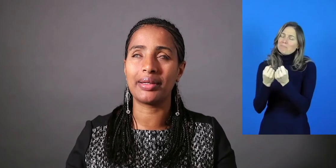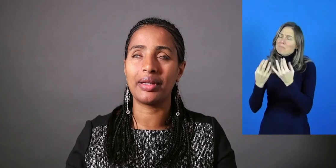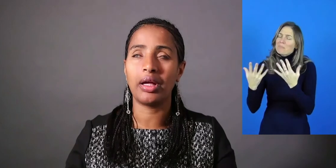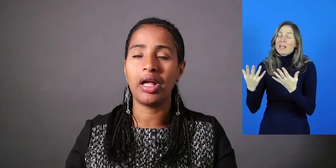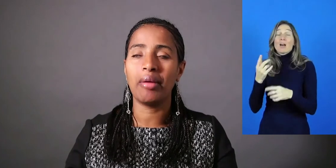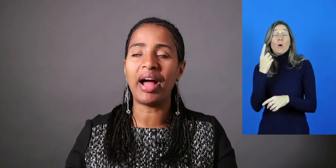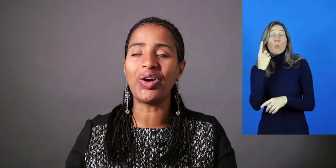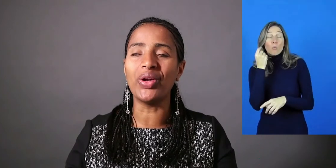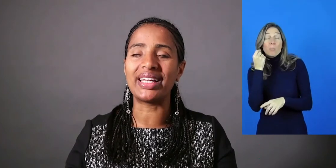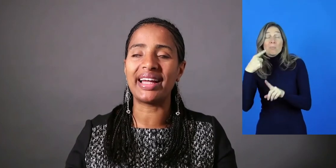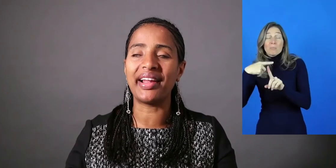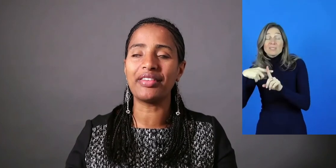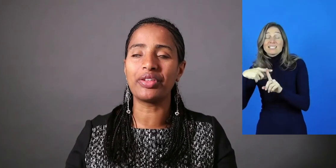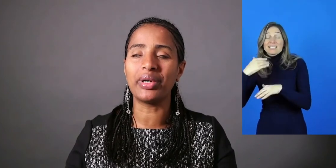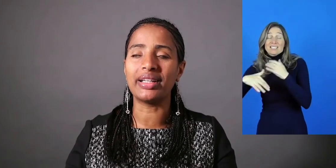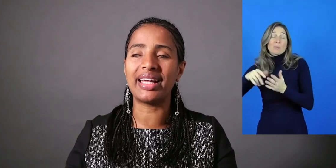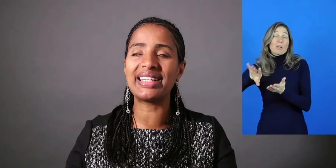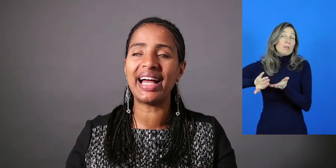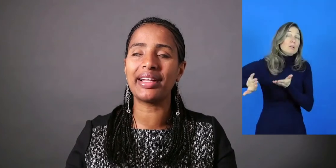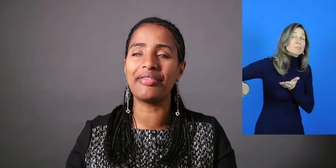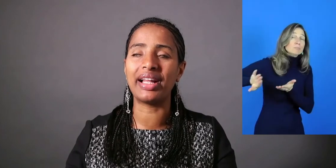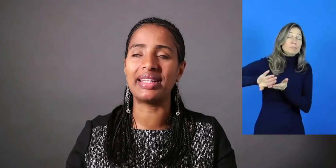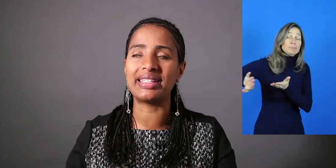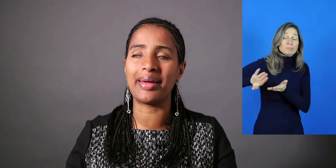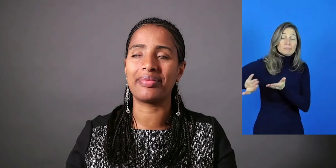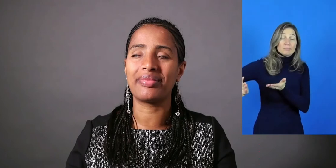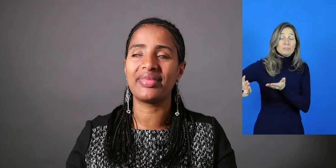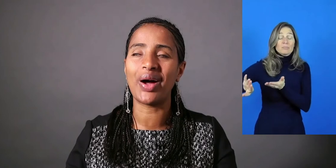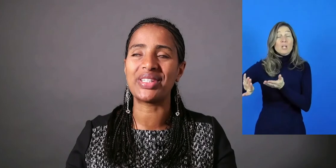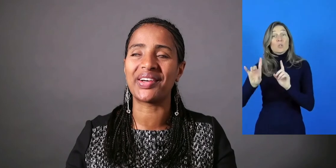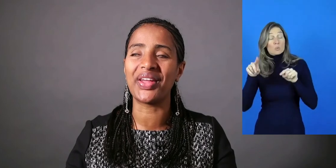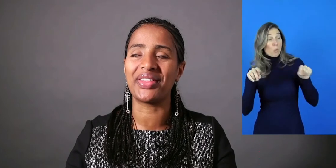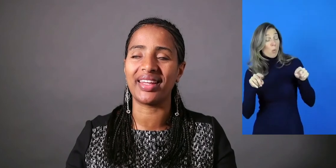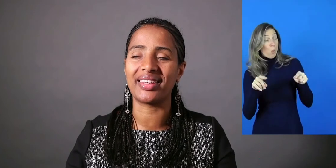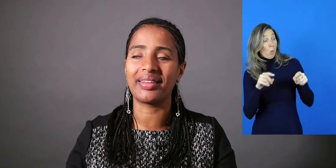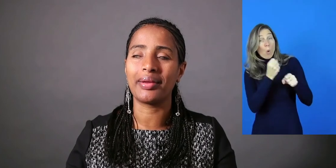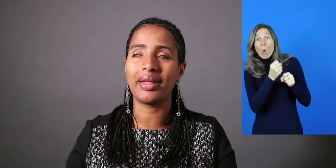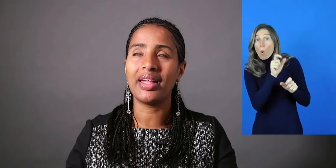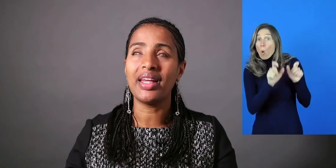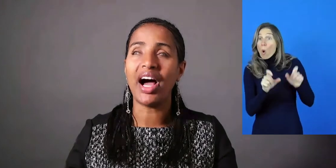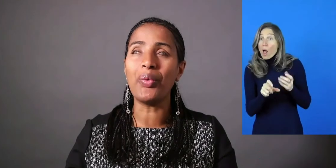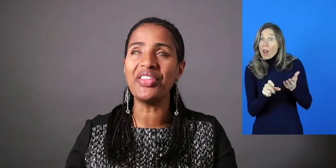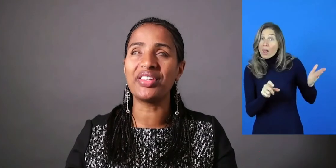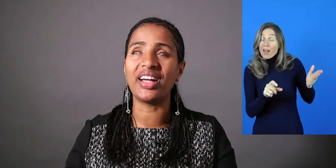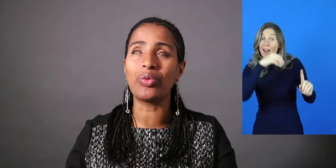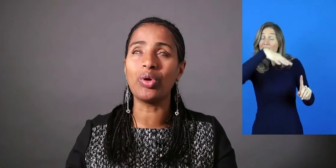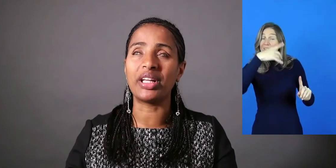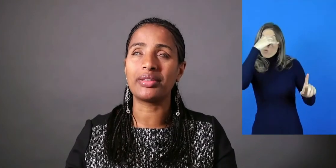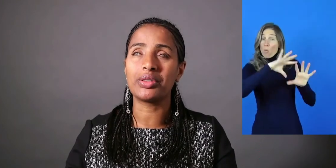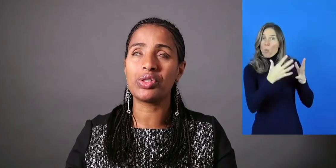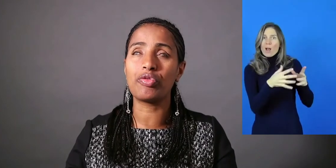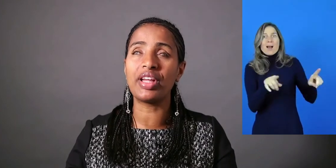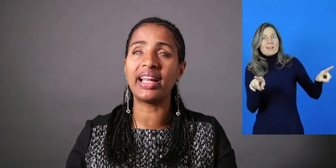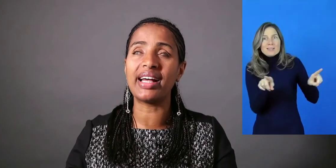disabilities. My colleagues at Lights for the World exactly felt the same. That was a great thing. I wanted other